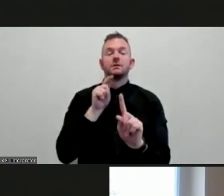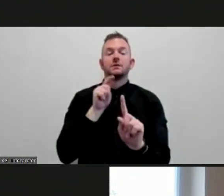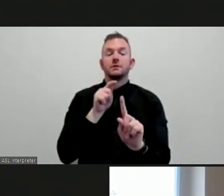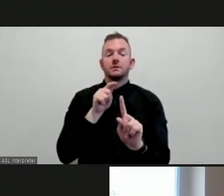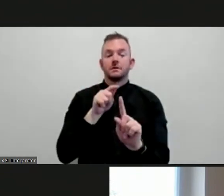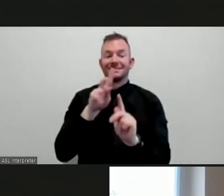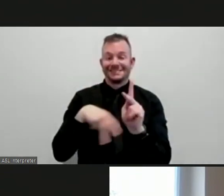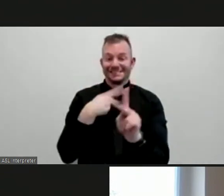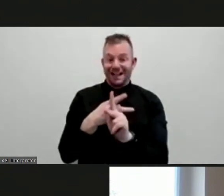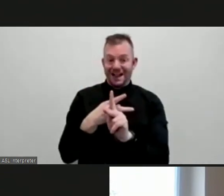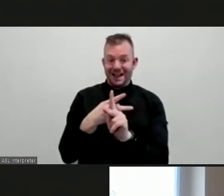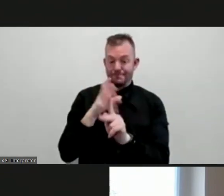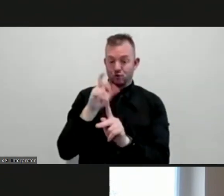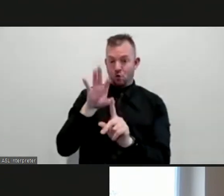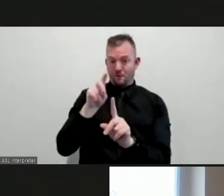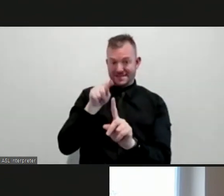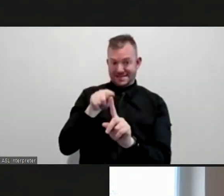of